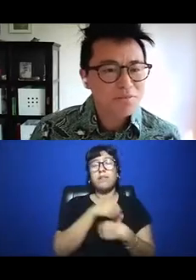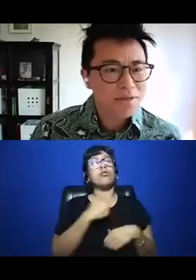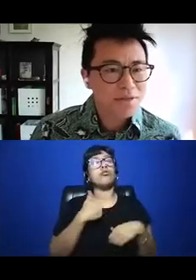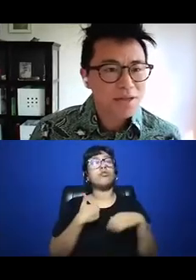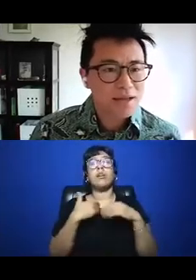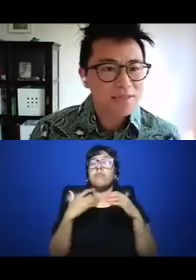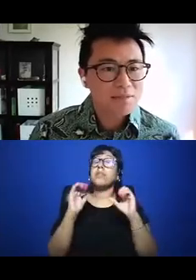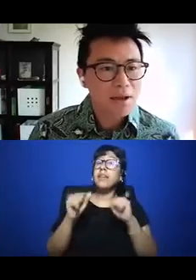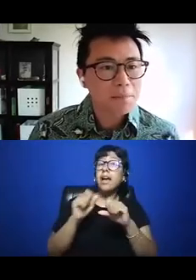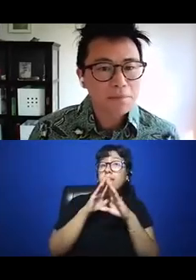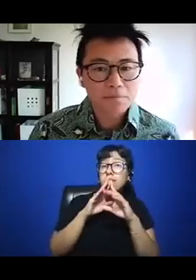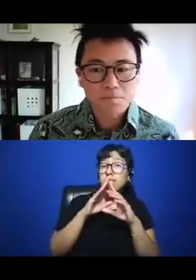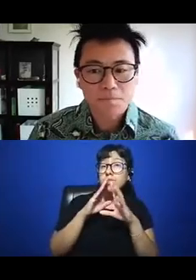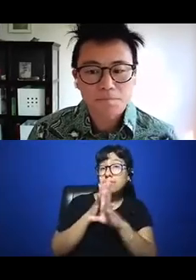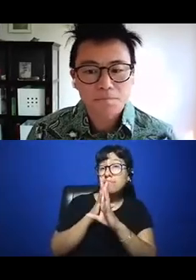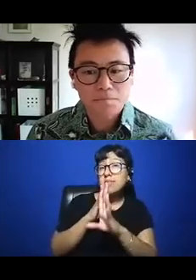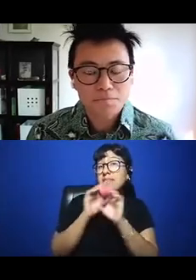yourself and speak up.